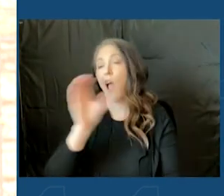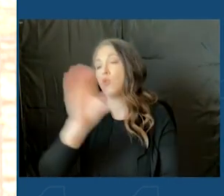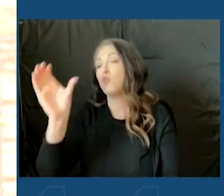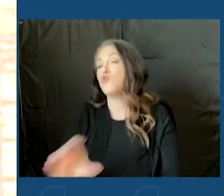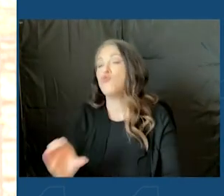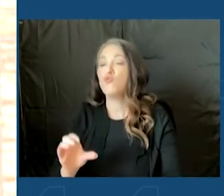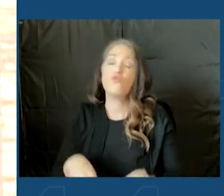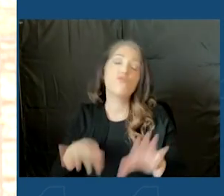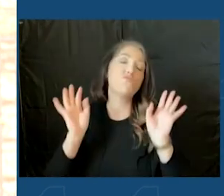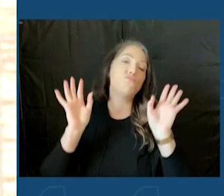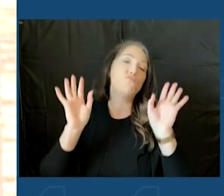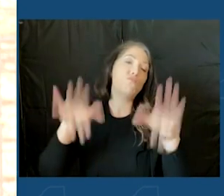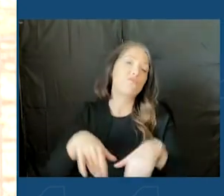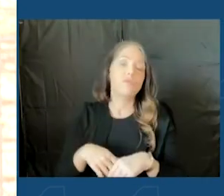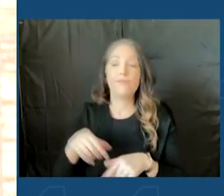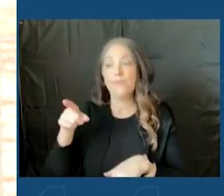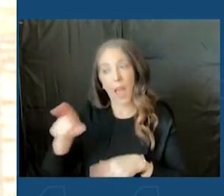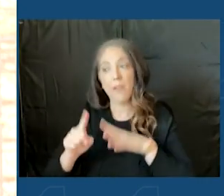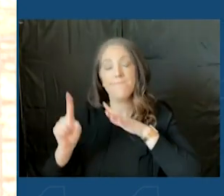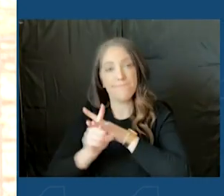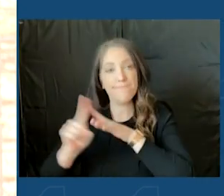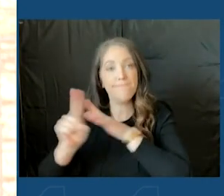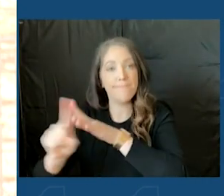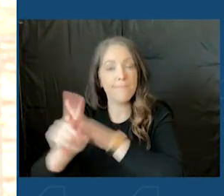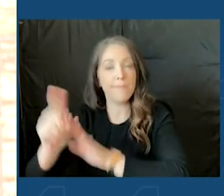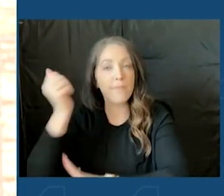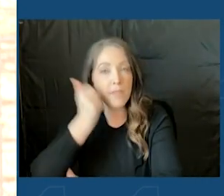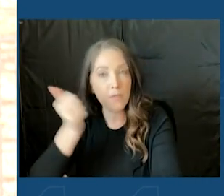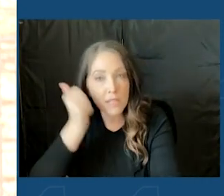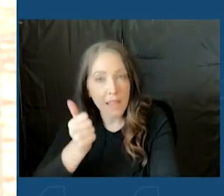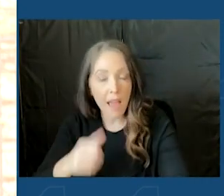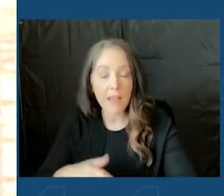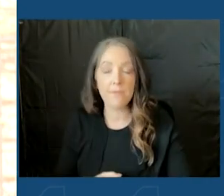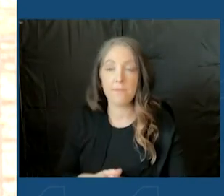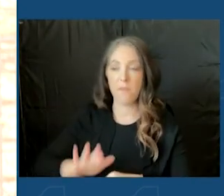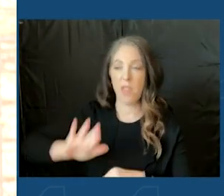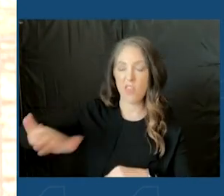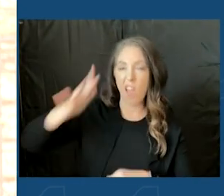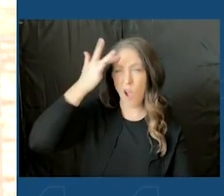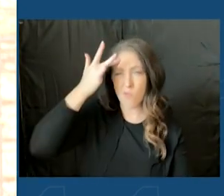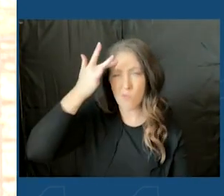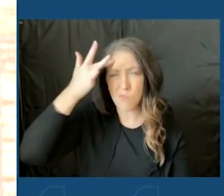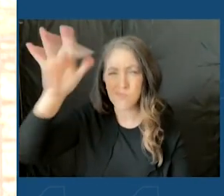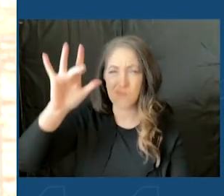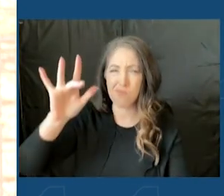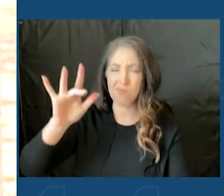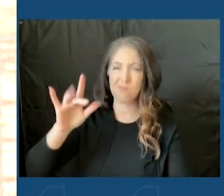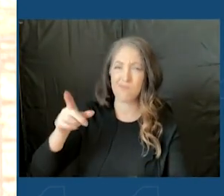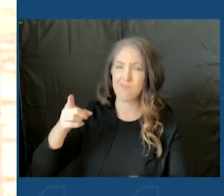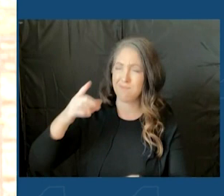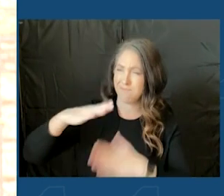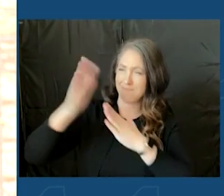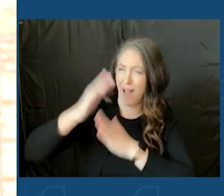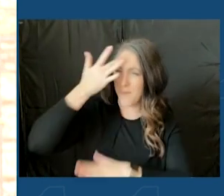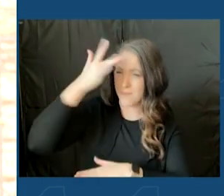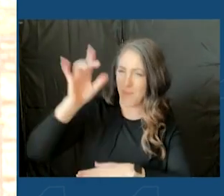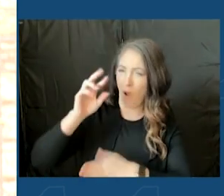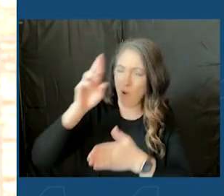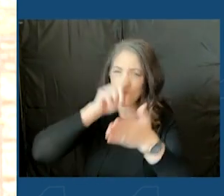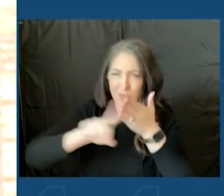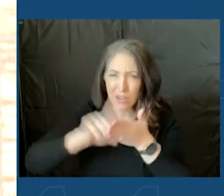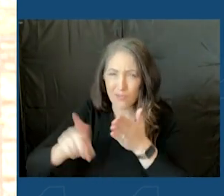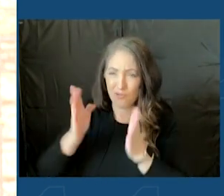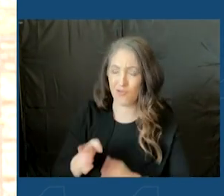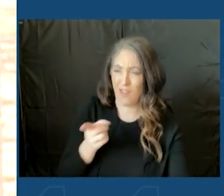every day. And because of their keen intellect and innovation, the smartest researchers on the planet, they developed a